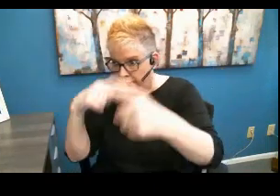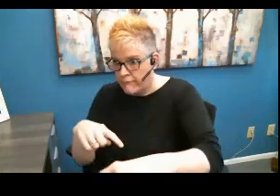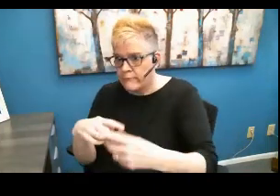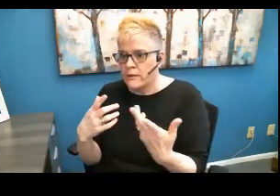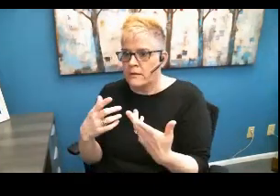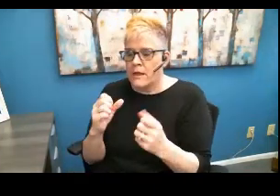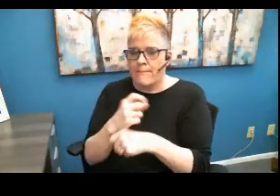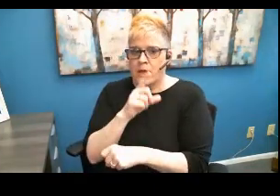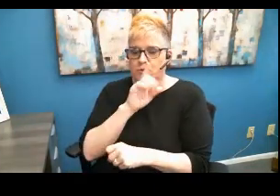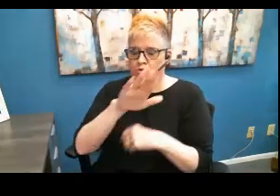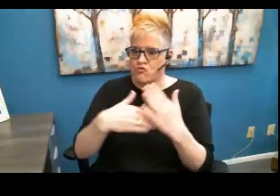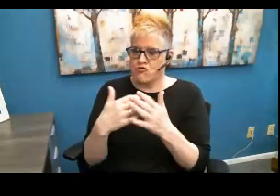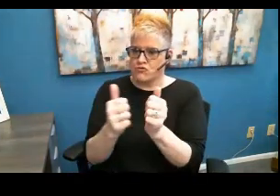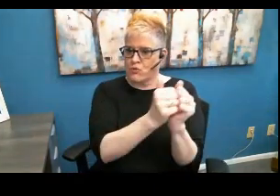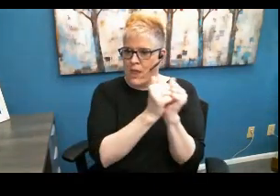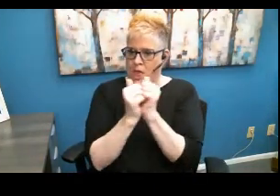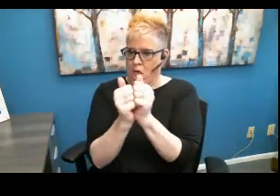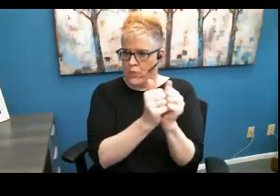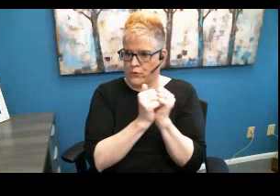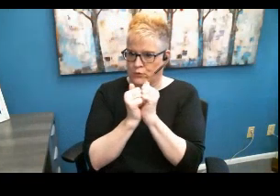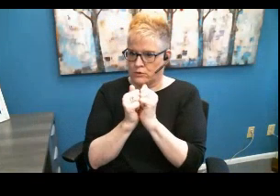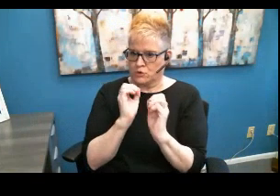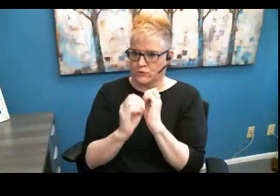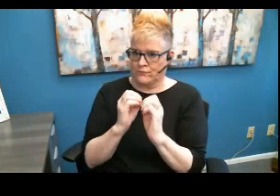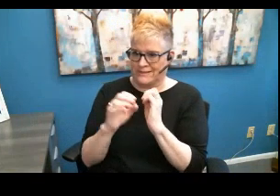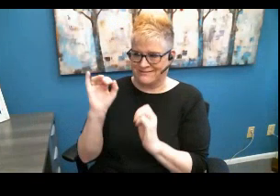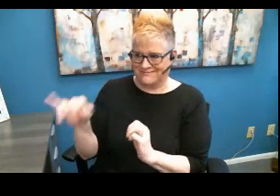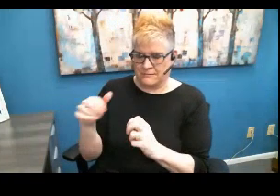all working together to fix the issue.